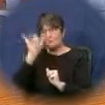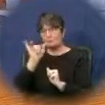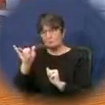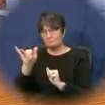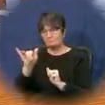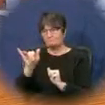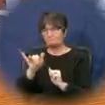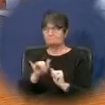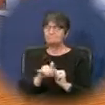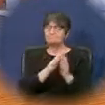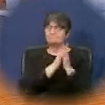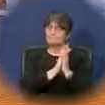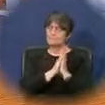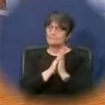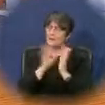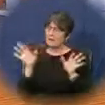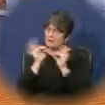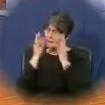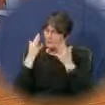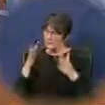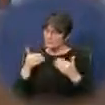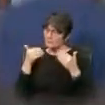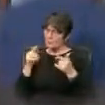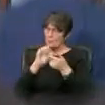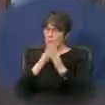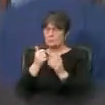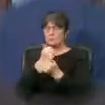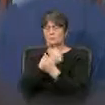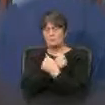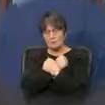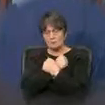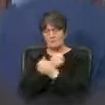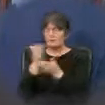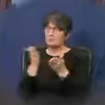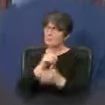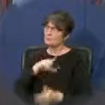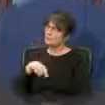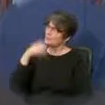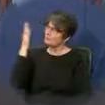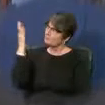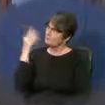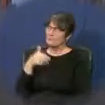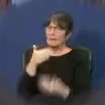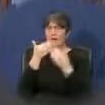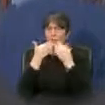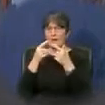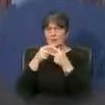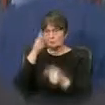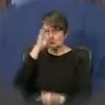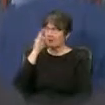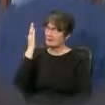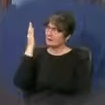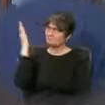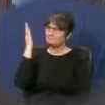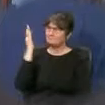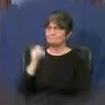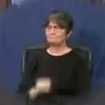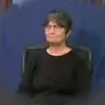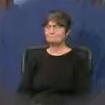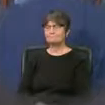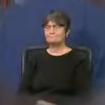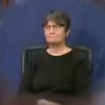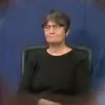Amen. As our Mass has ended, let us go in peace to love and serve the Lord. Thanks be to God.